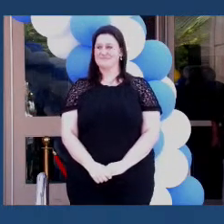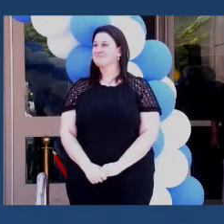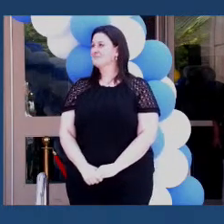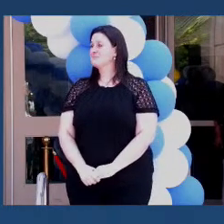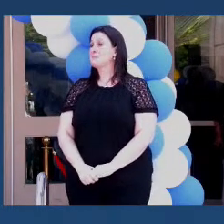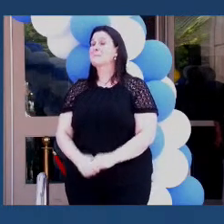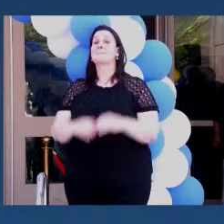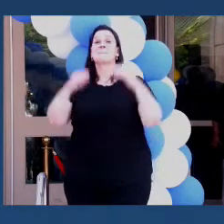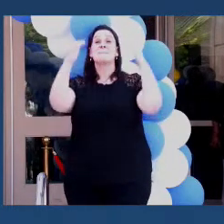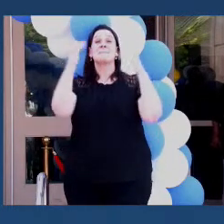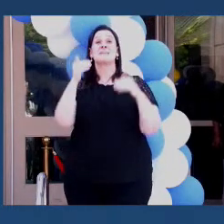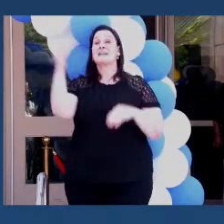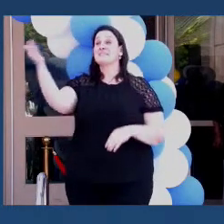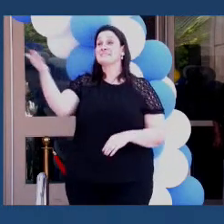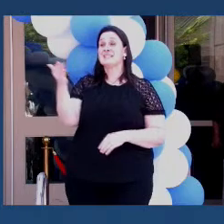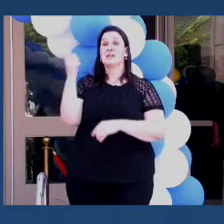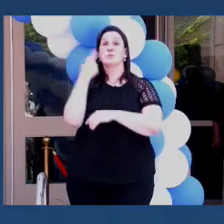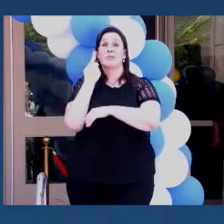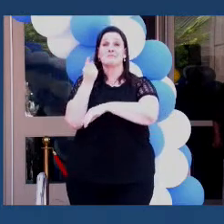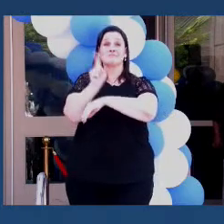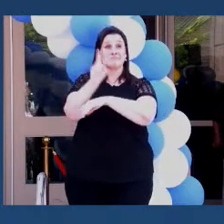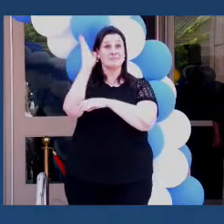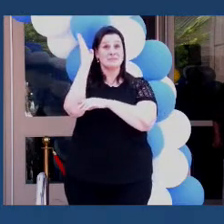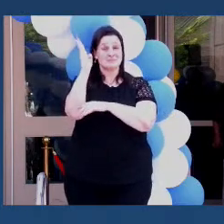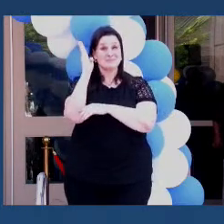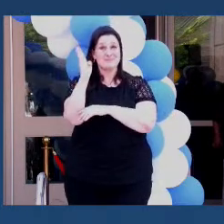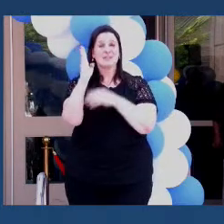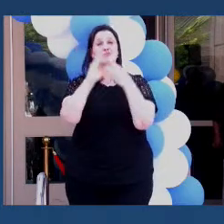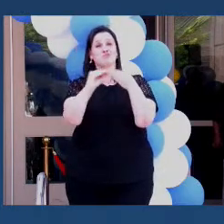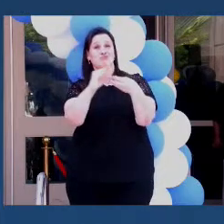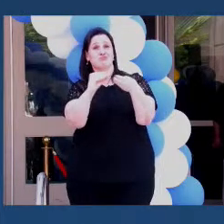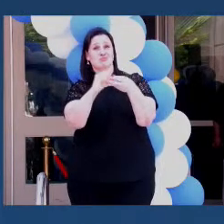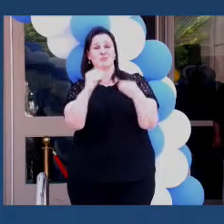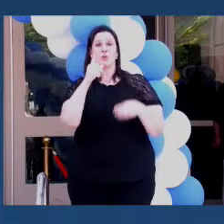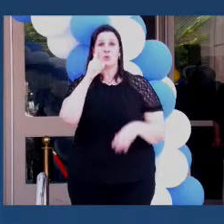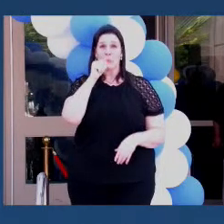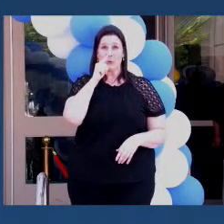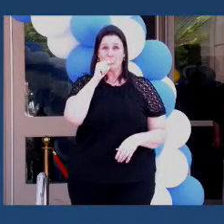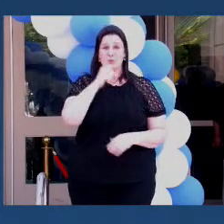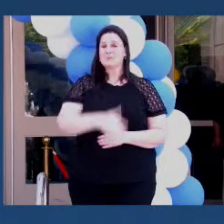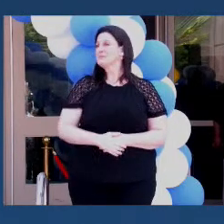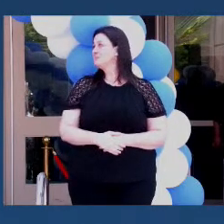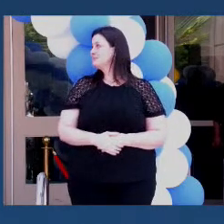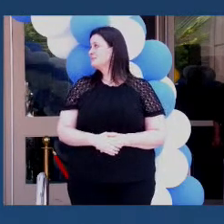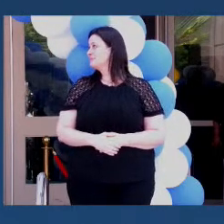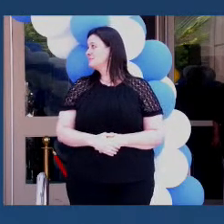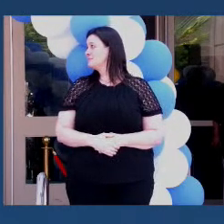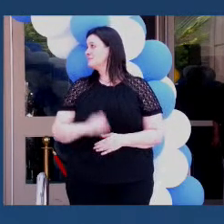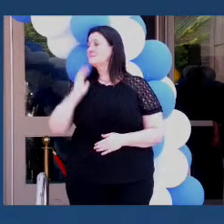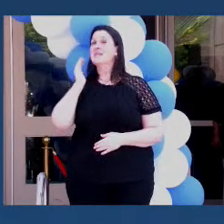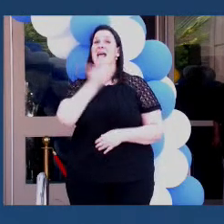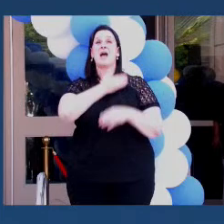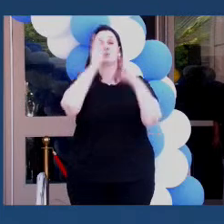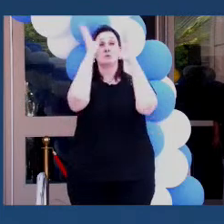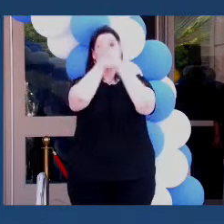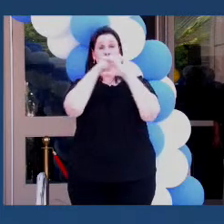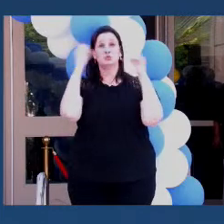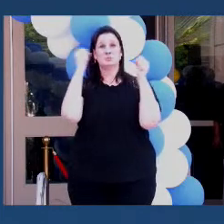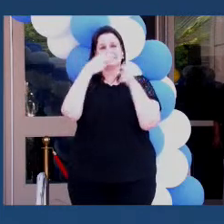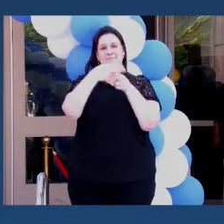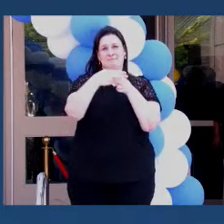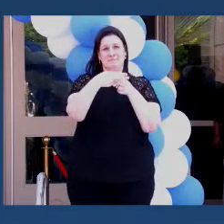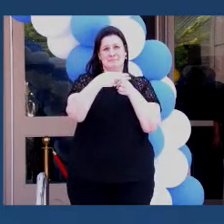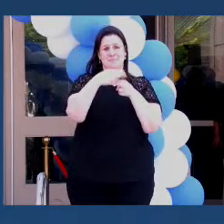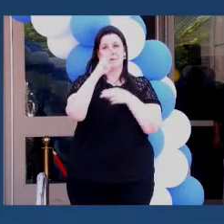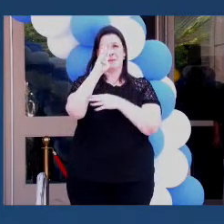Our next guest here to the stage, speaking and giving a few remarks, will be our interim